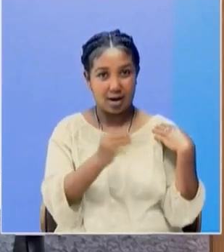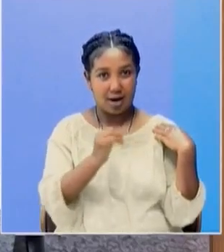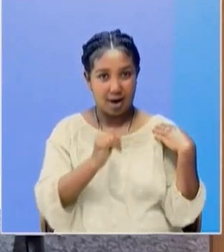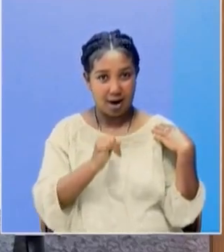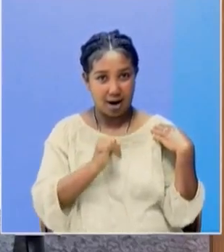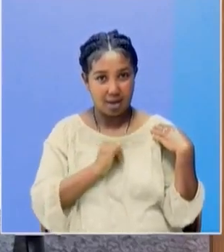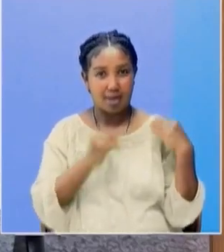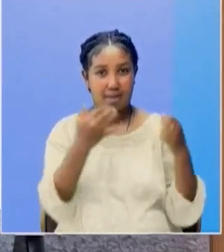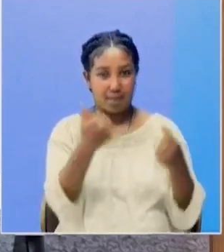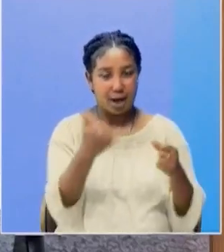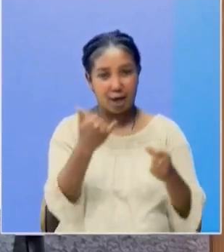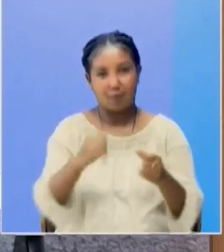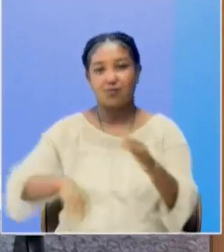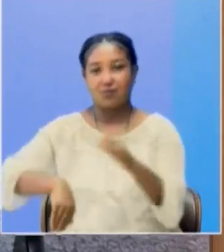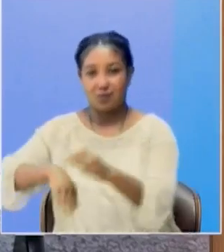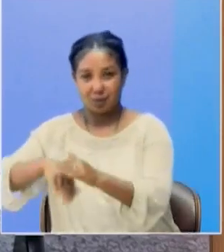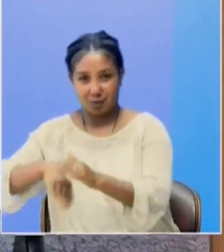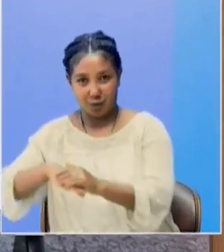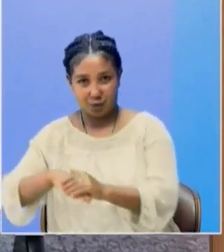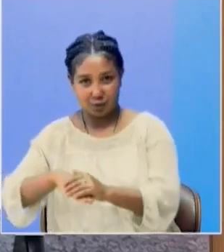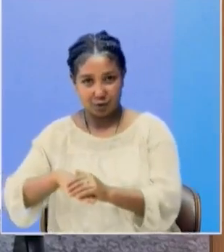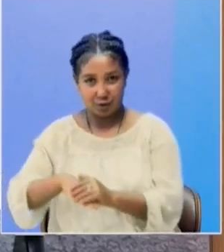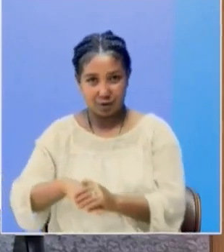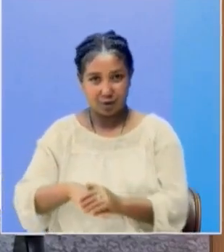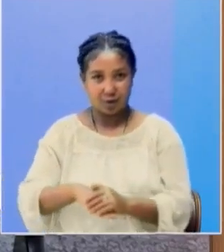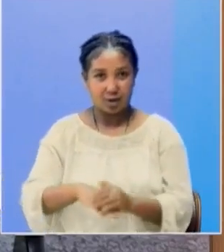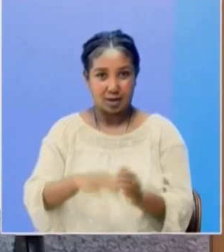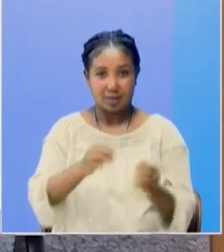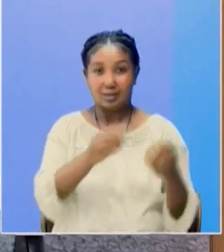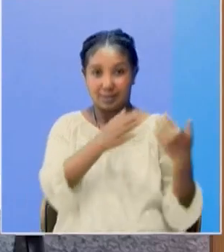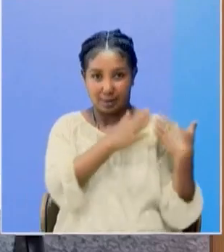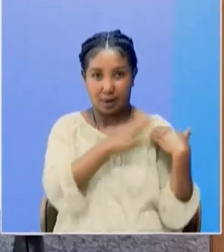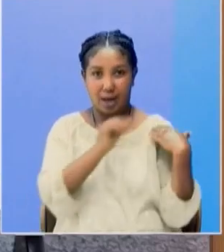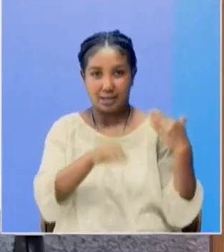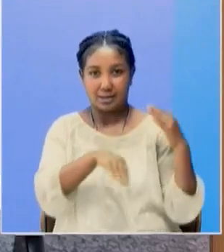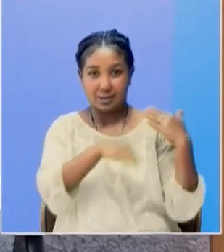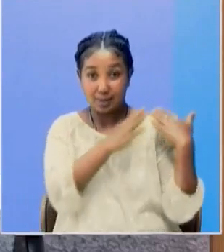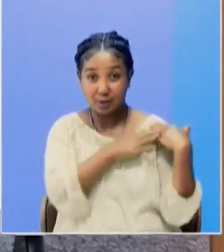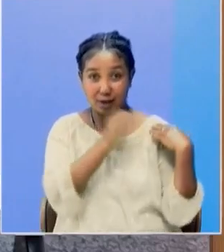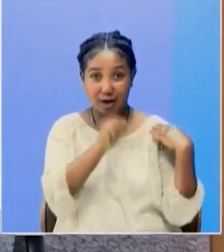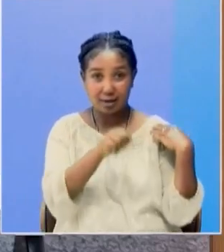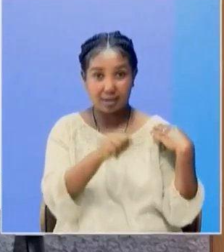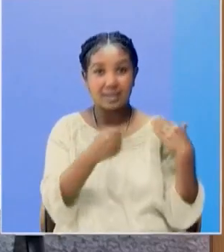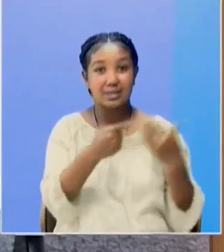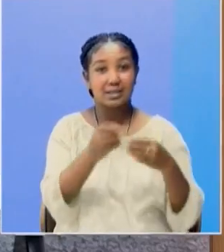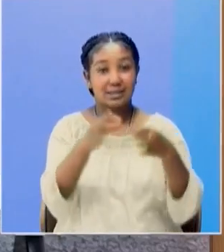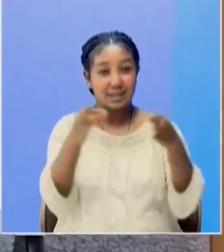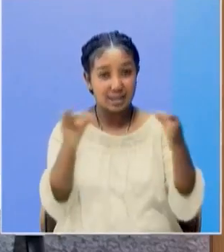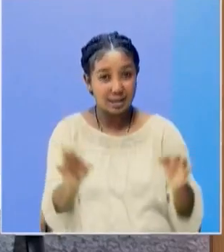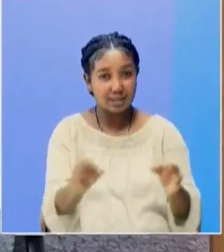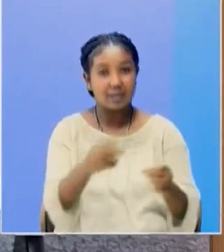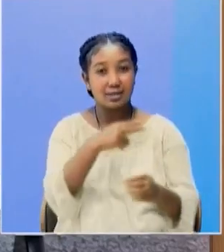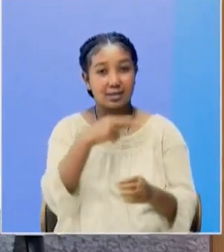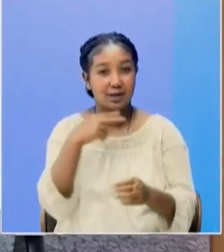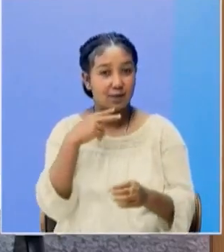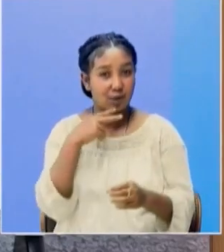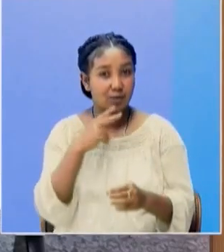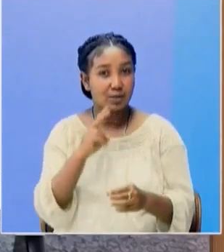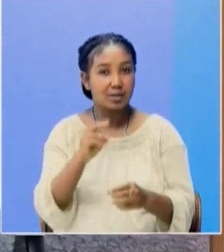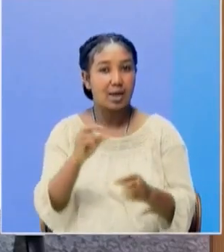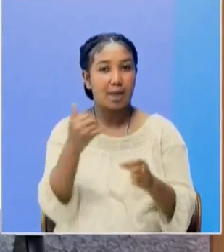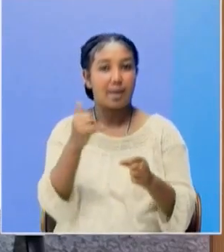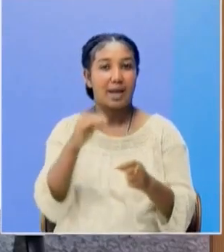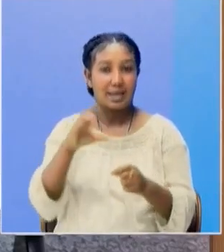I played football. I'm the subject. Is it clear? In this sense, the verb is